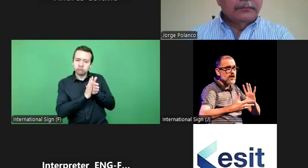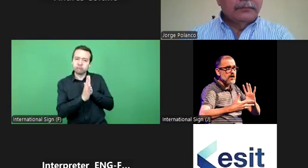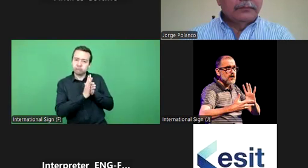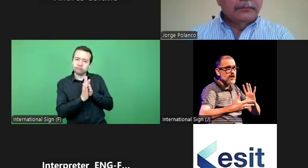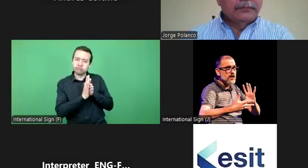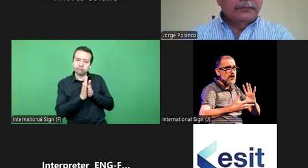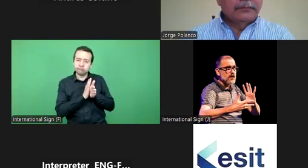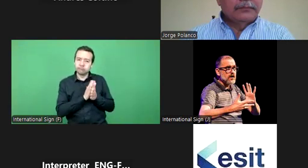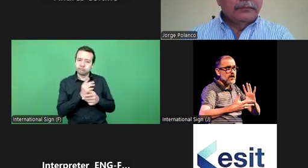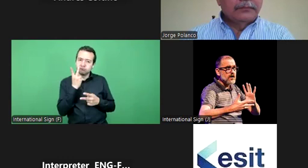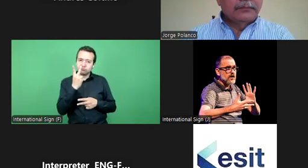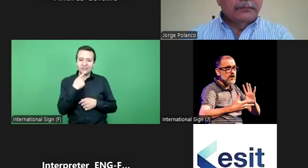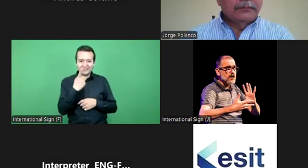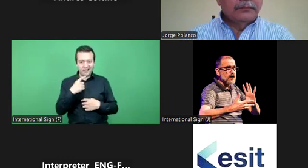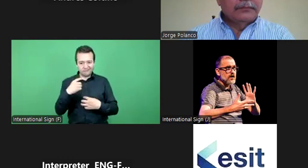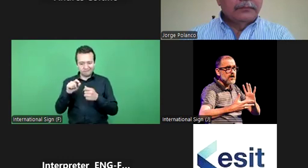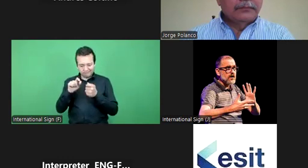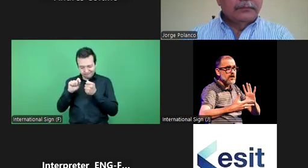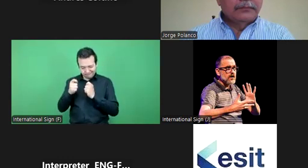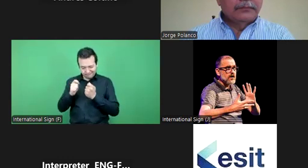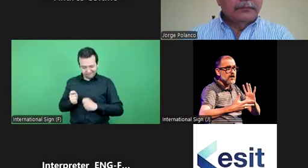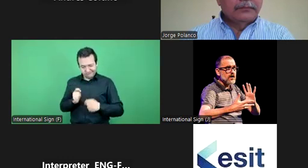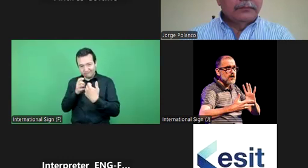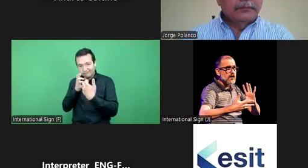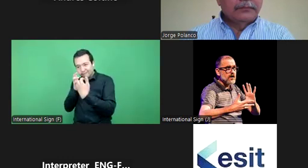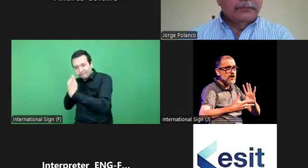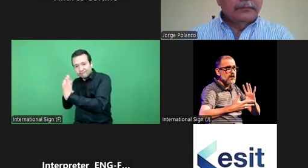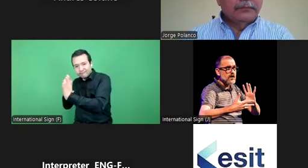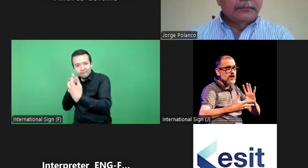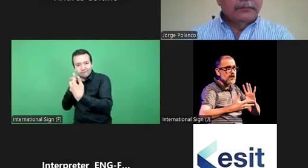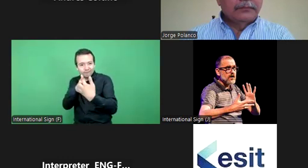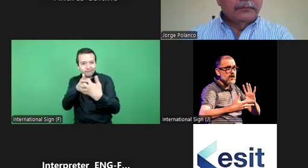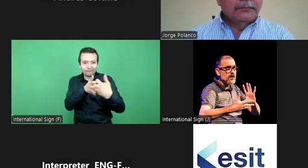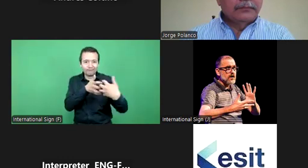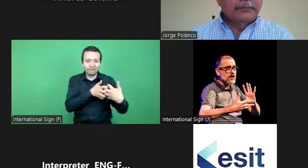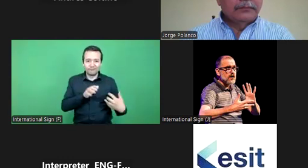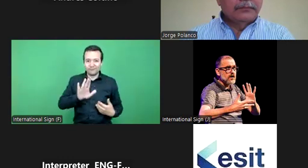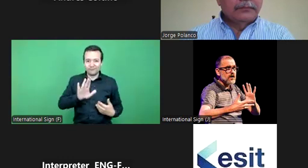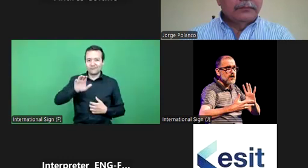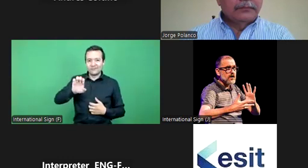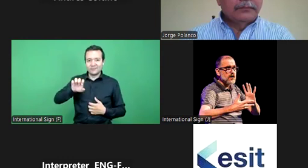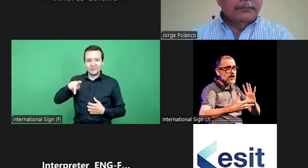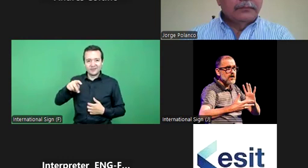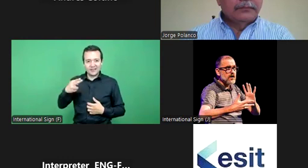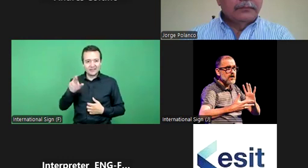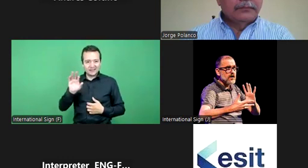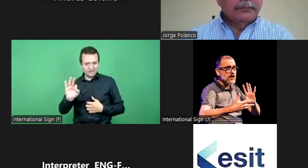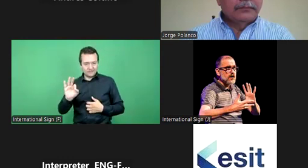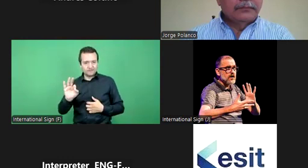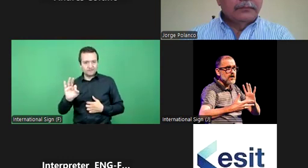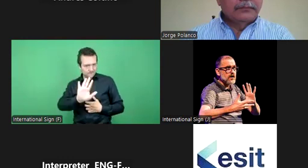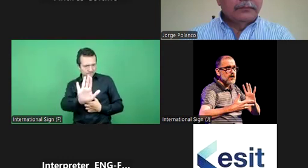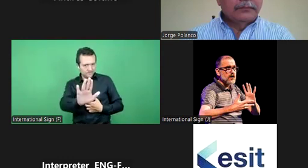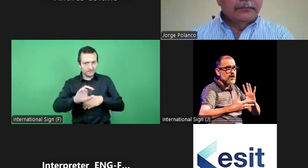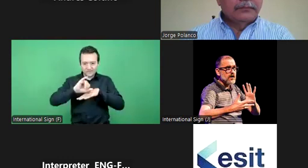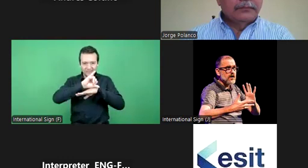to the country context. So how was St. Lucia able to adapt and streamline the EPHF evaluation and strengthening process? Thank